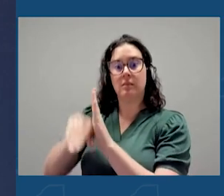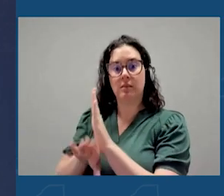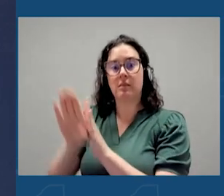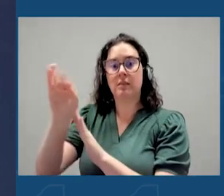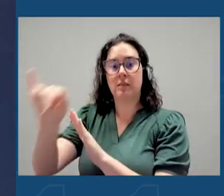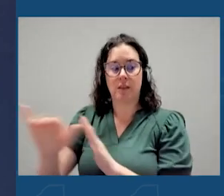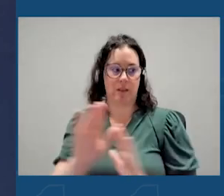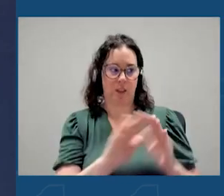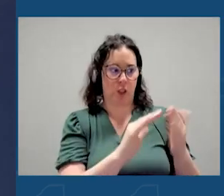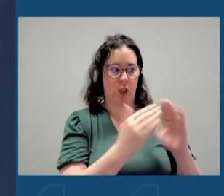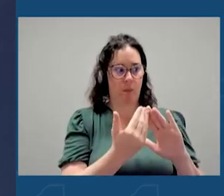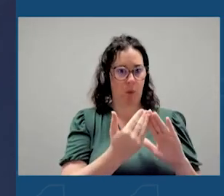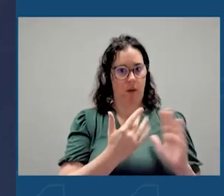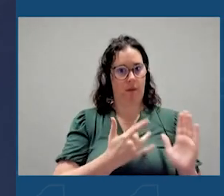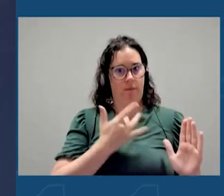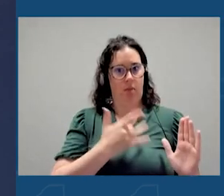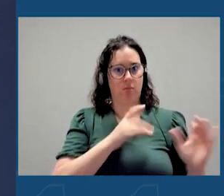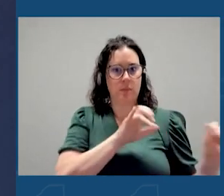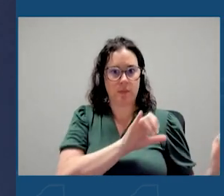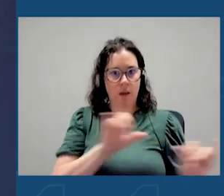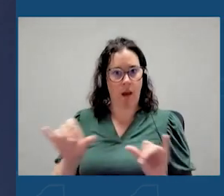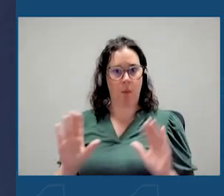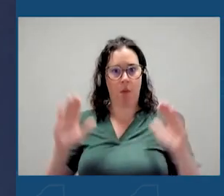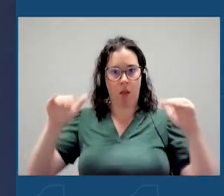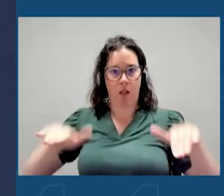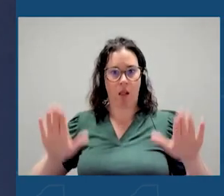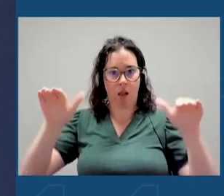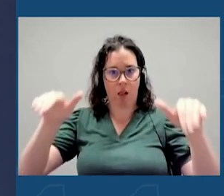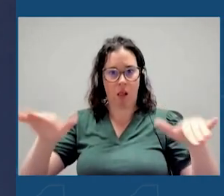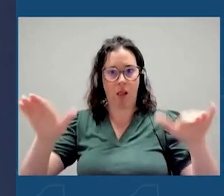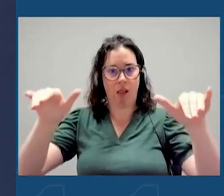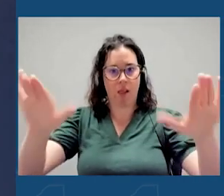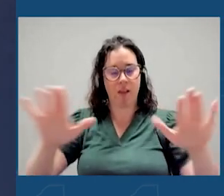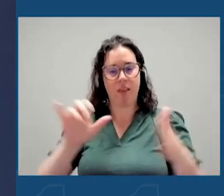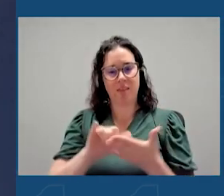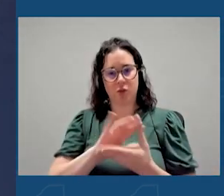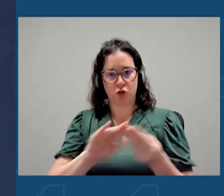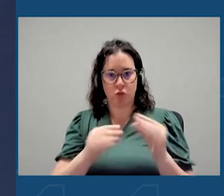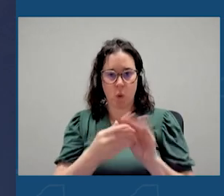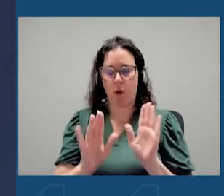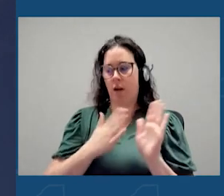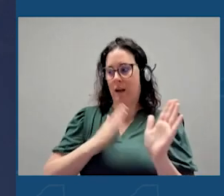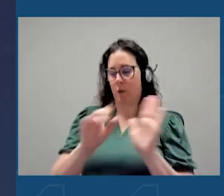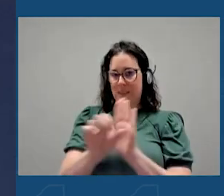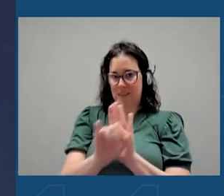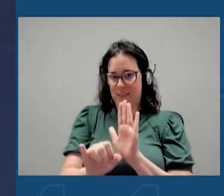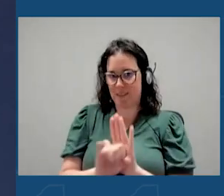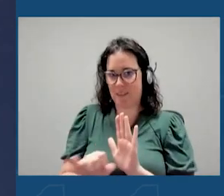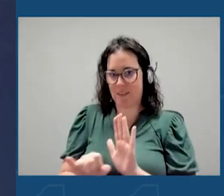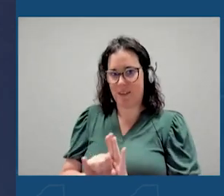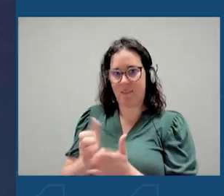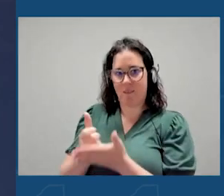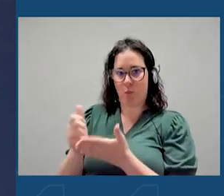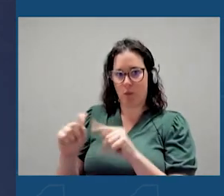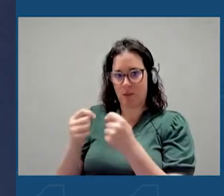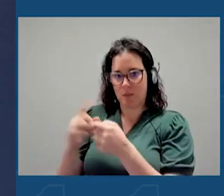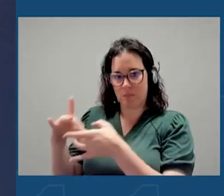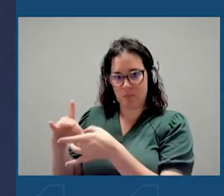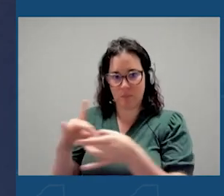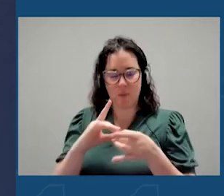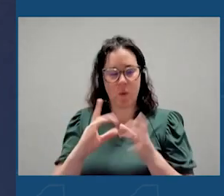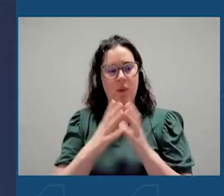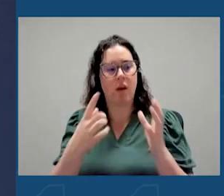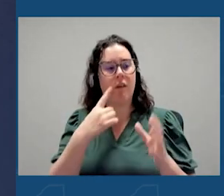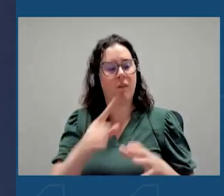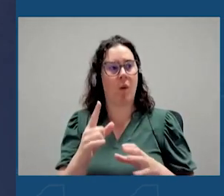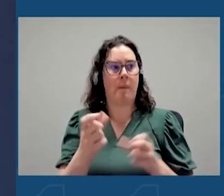of our story, part of our identity. So Mark, I want to thank you and your incredible team for, again, putting in the long hours, making